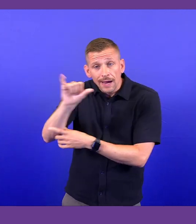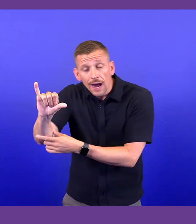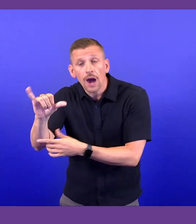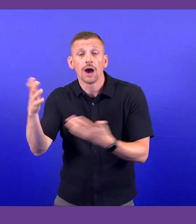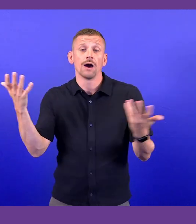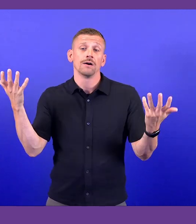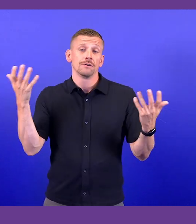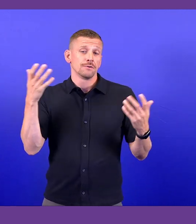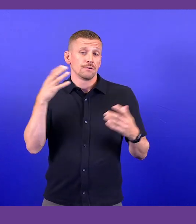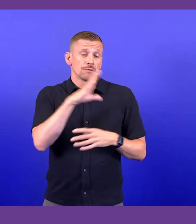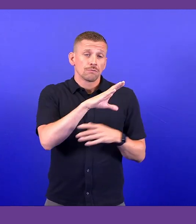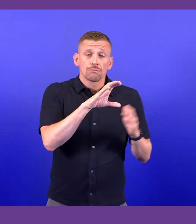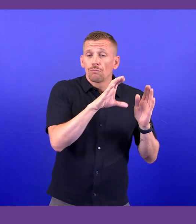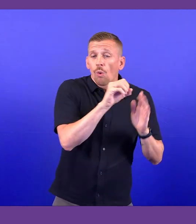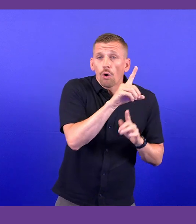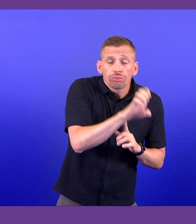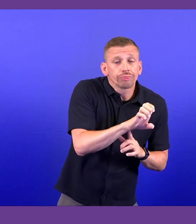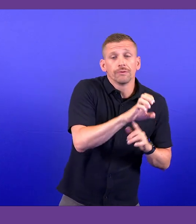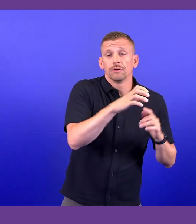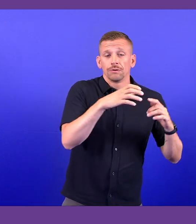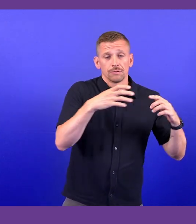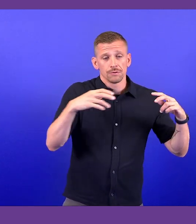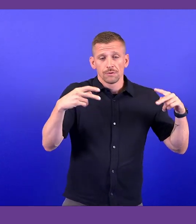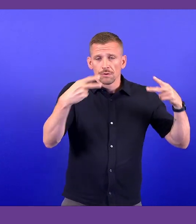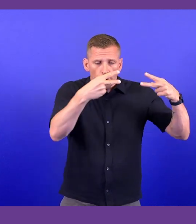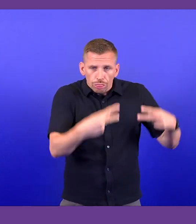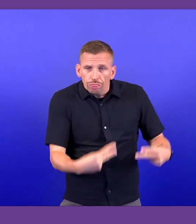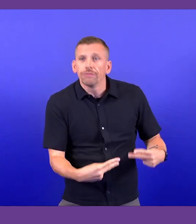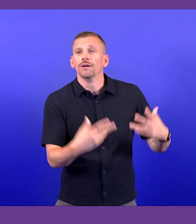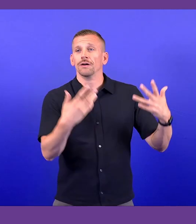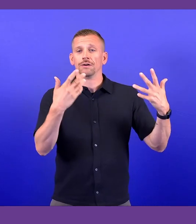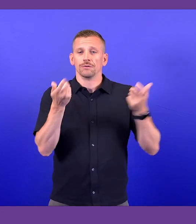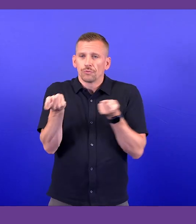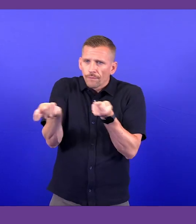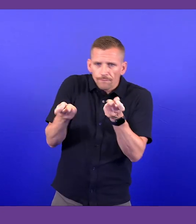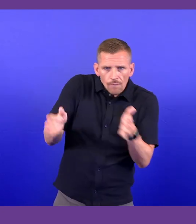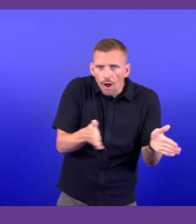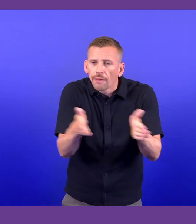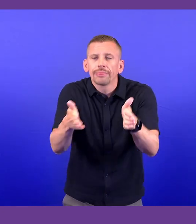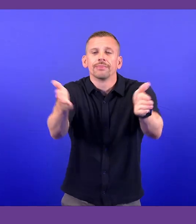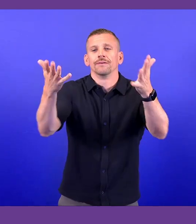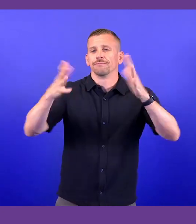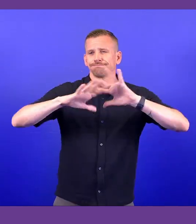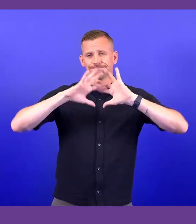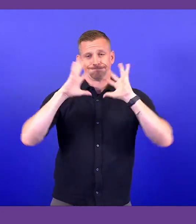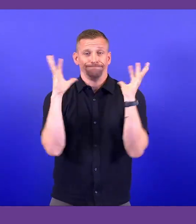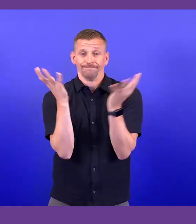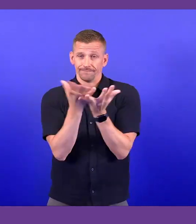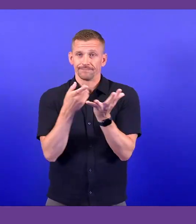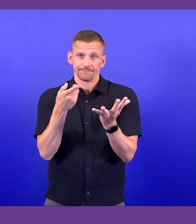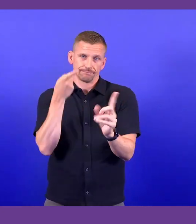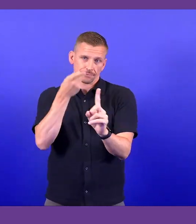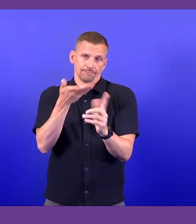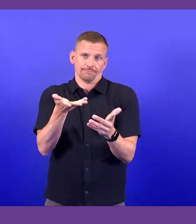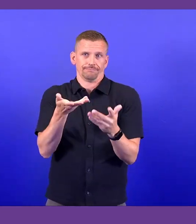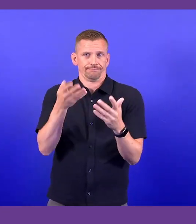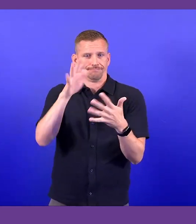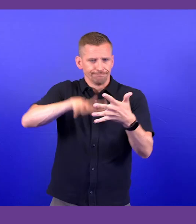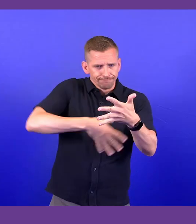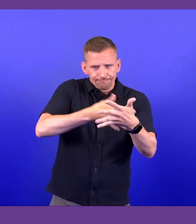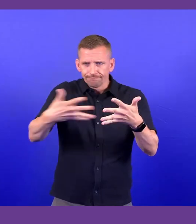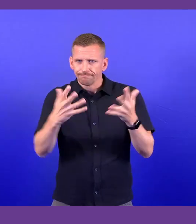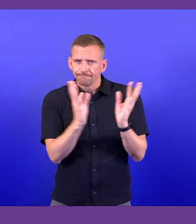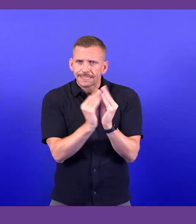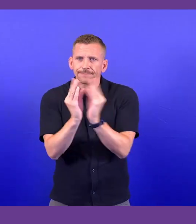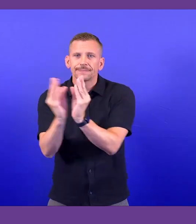is planned for the autumn 2025. Thank you very much. Clearly there is a lot of good work going on there, so let's see what we can do to build on